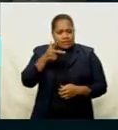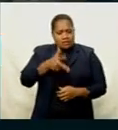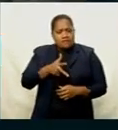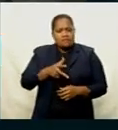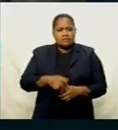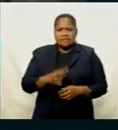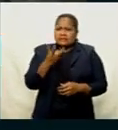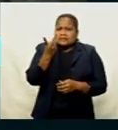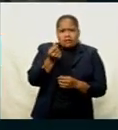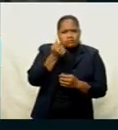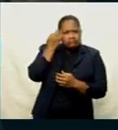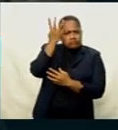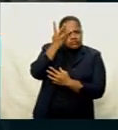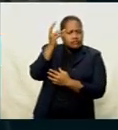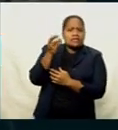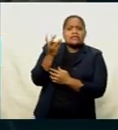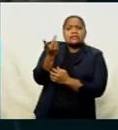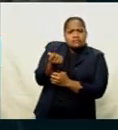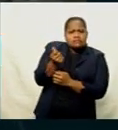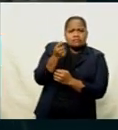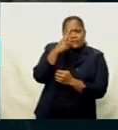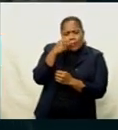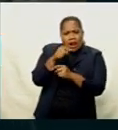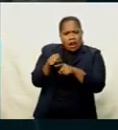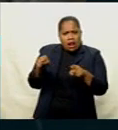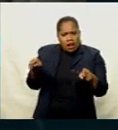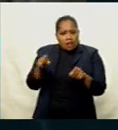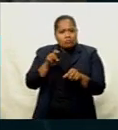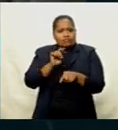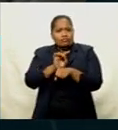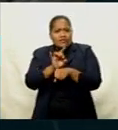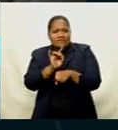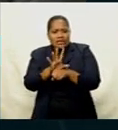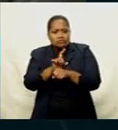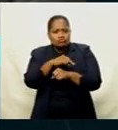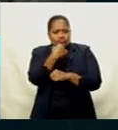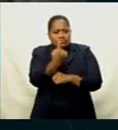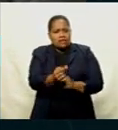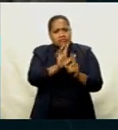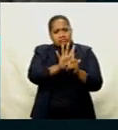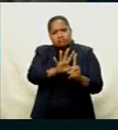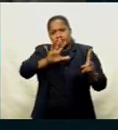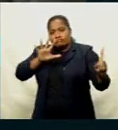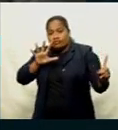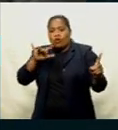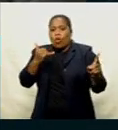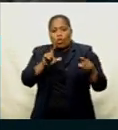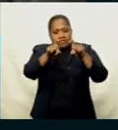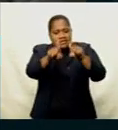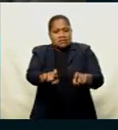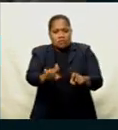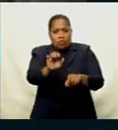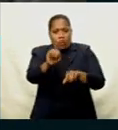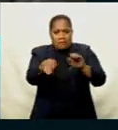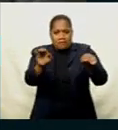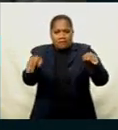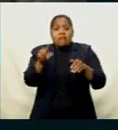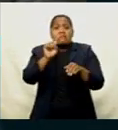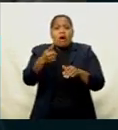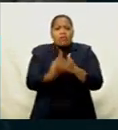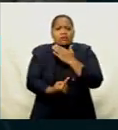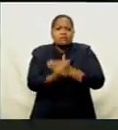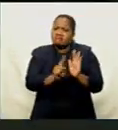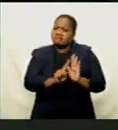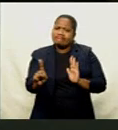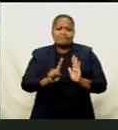have been raised against individuals who were advised to self-isolate or remain in their homes, but they've been flouting this directive. What can you